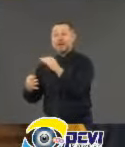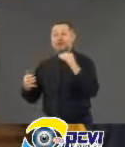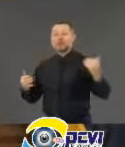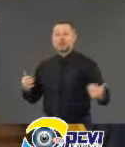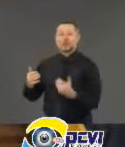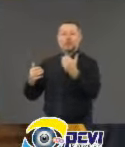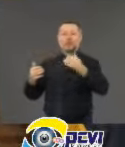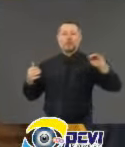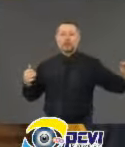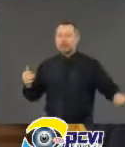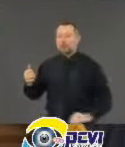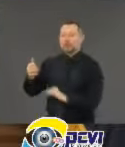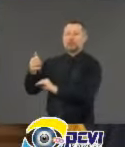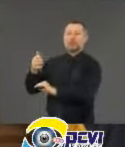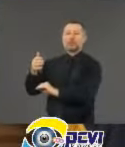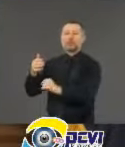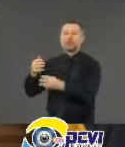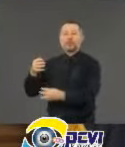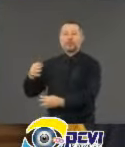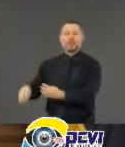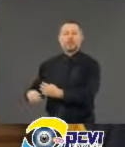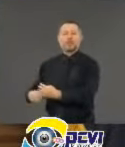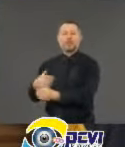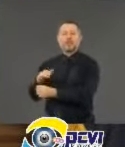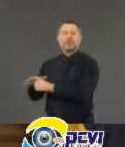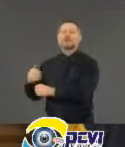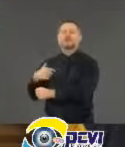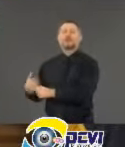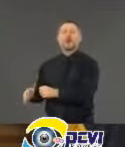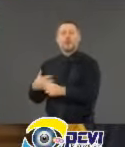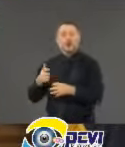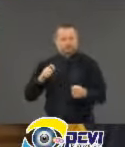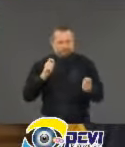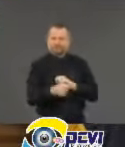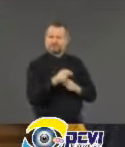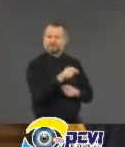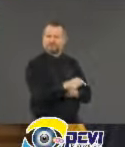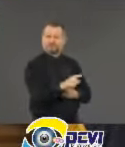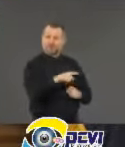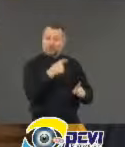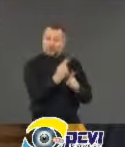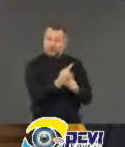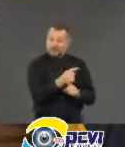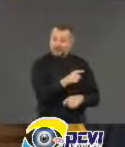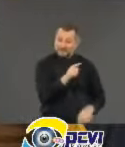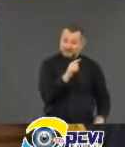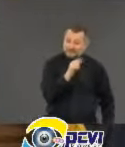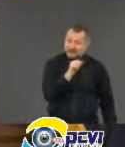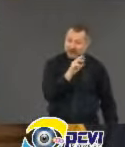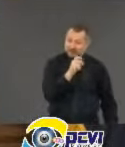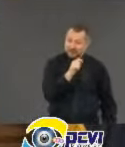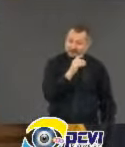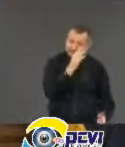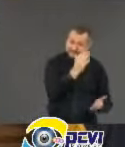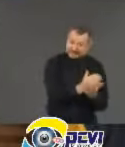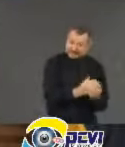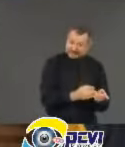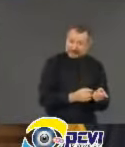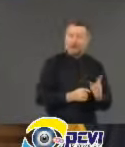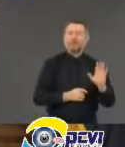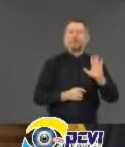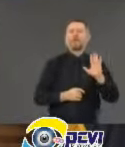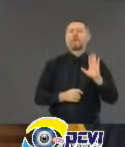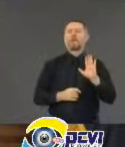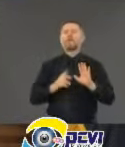And that's not about, stop the tear gas. I understand, politicians, everyone wants to